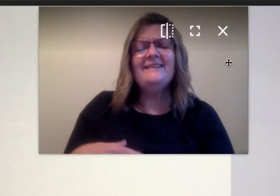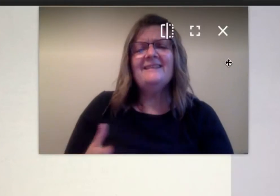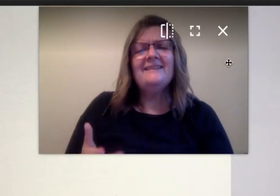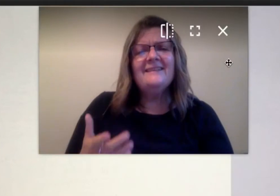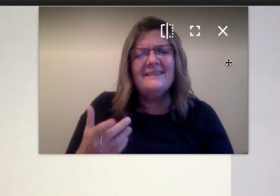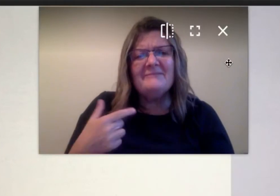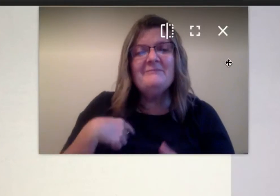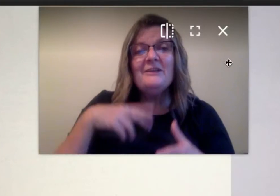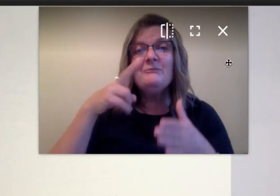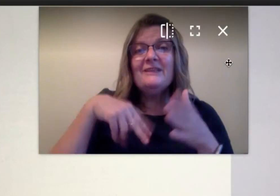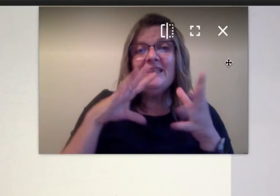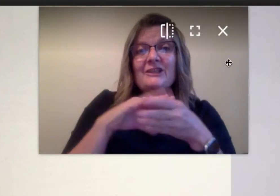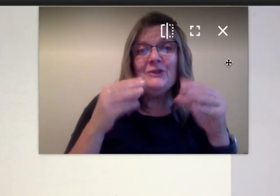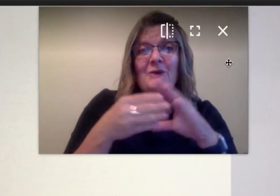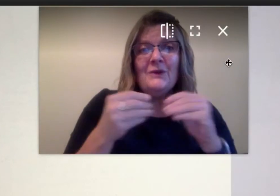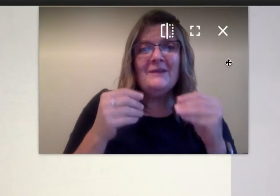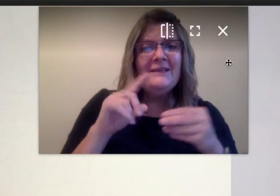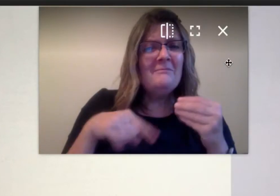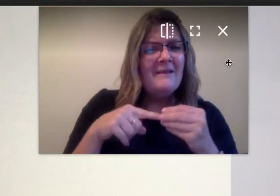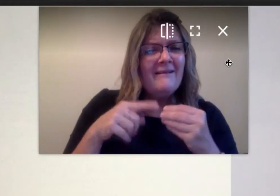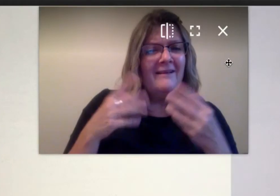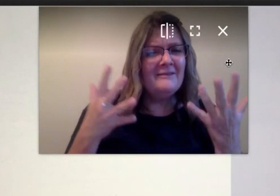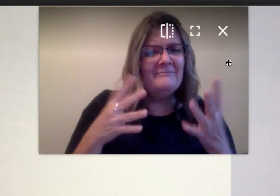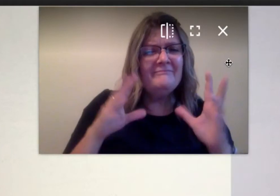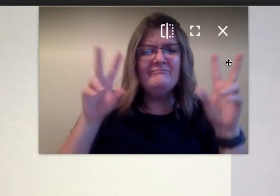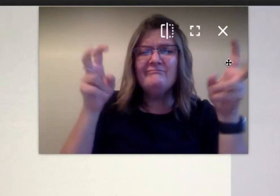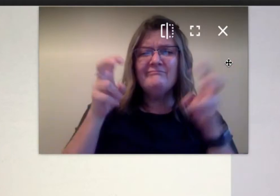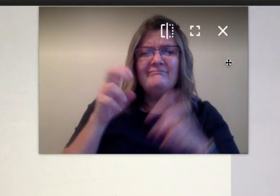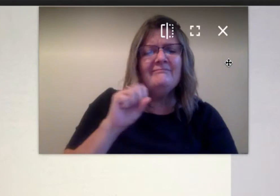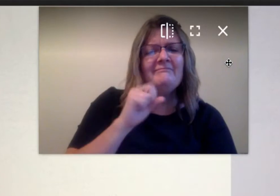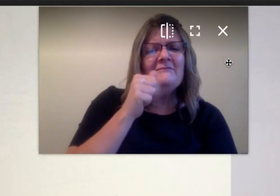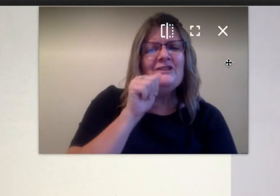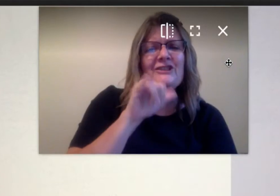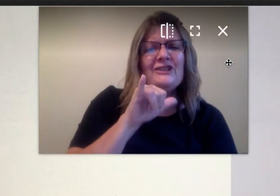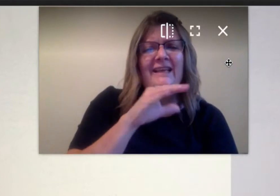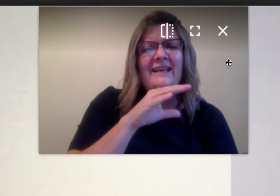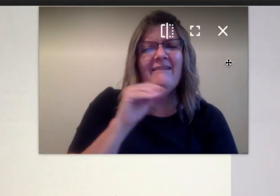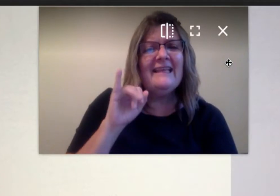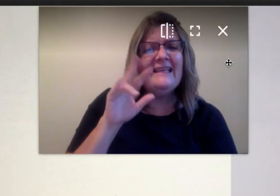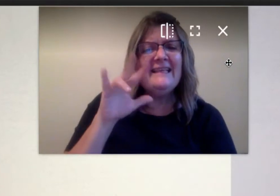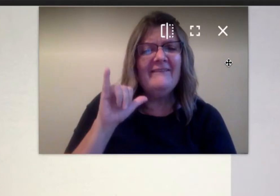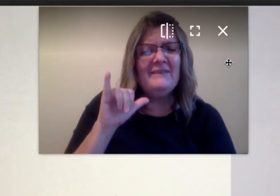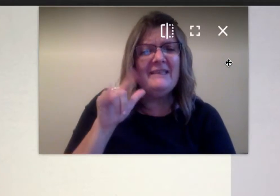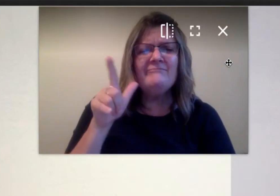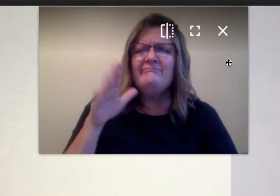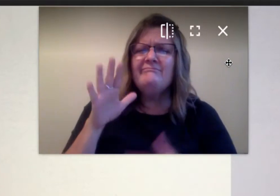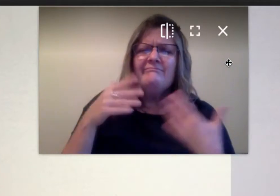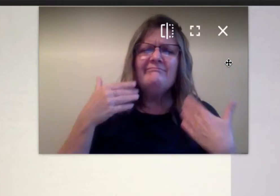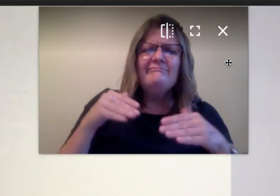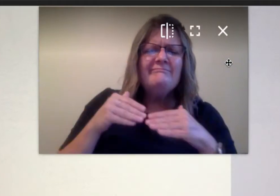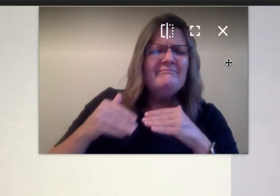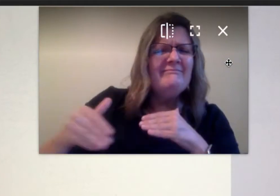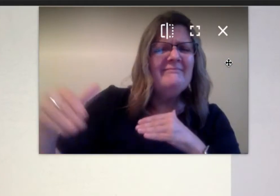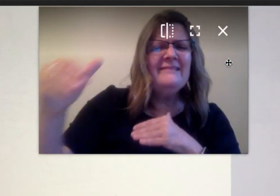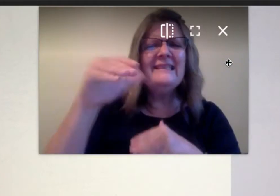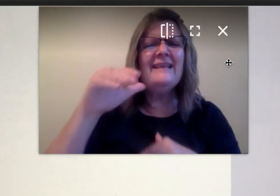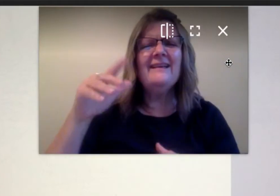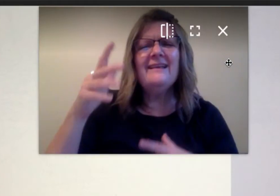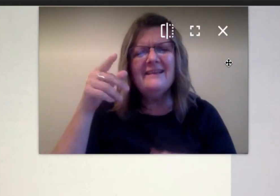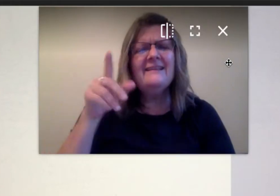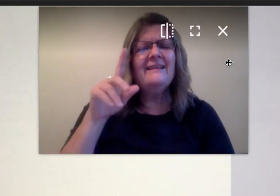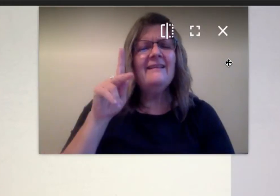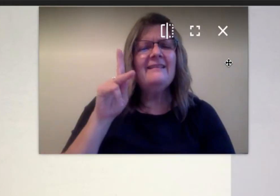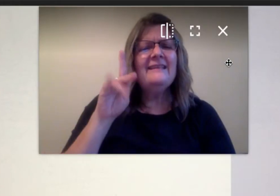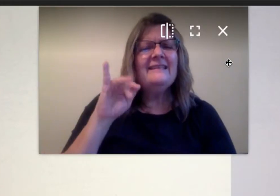Hello, I'm going to read a story, and the title is Shay and Ivy, Beyond the